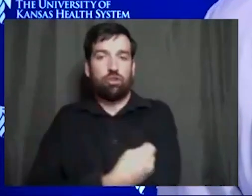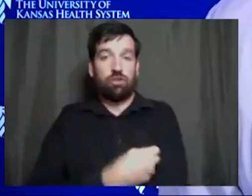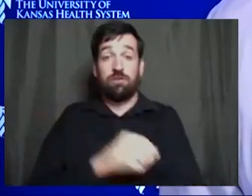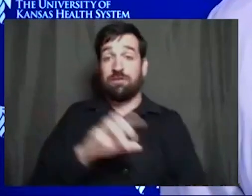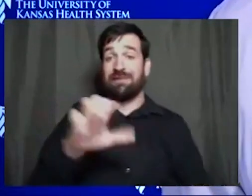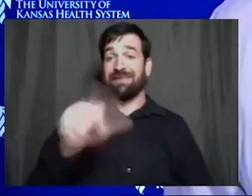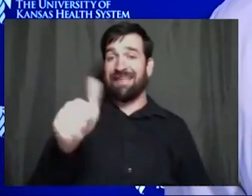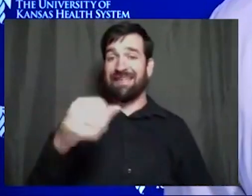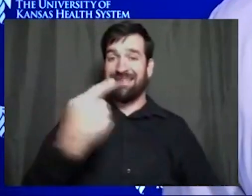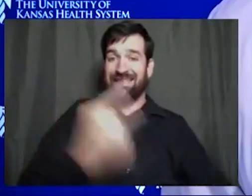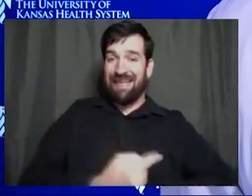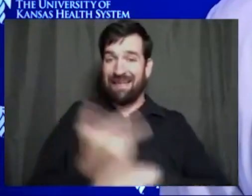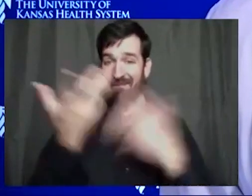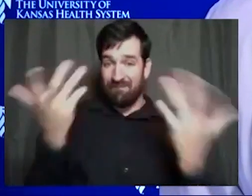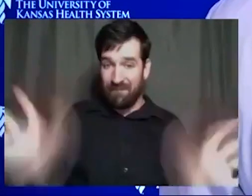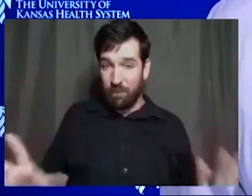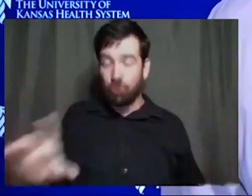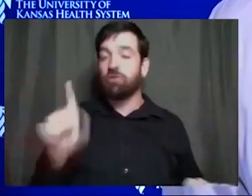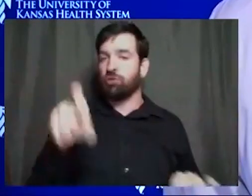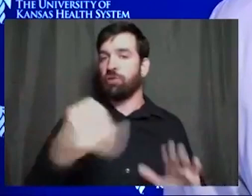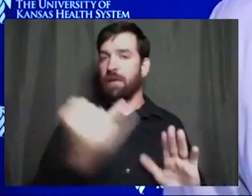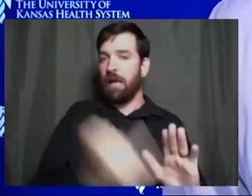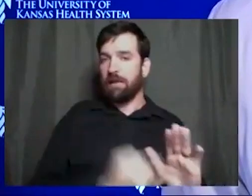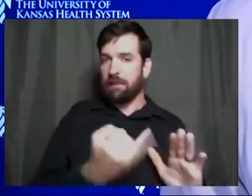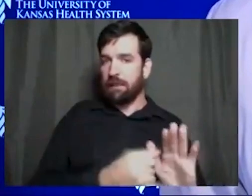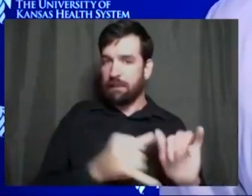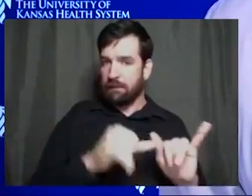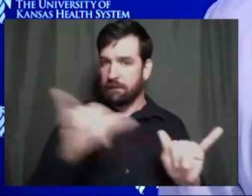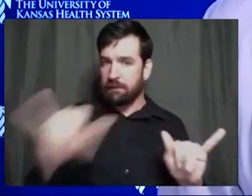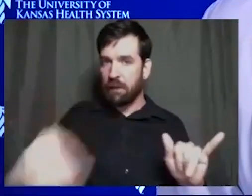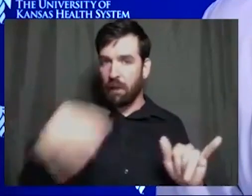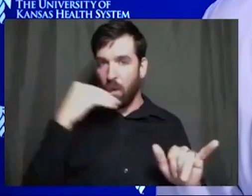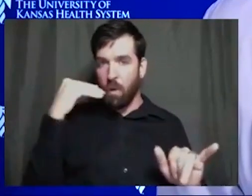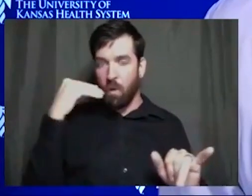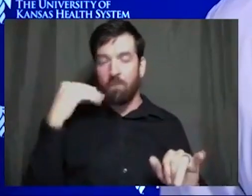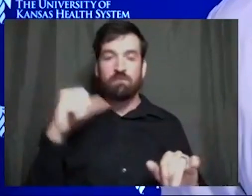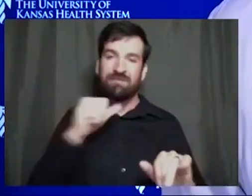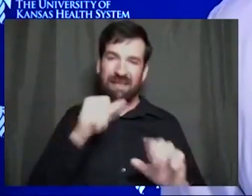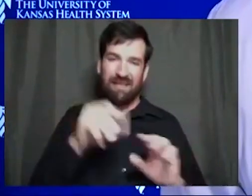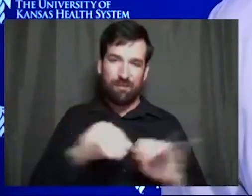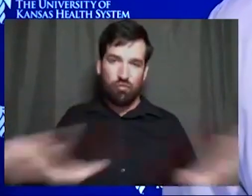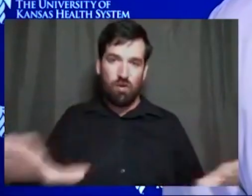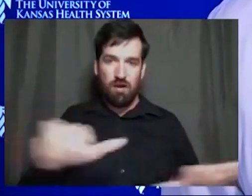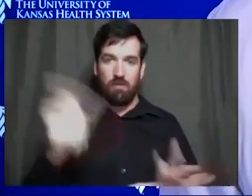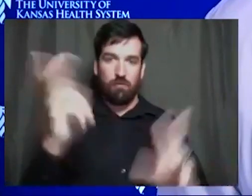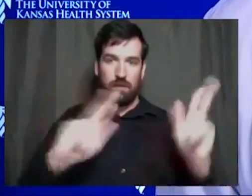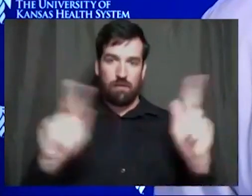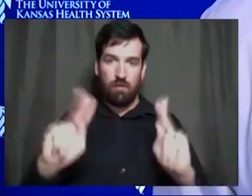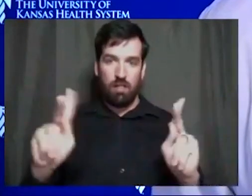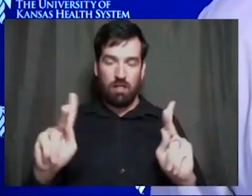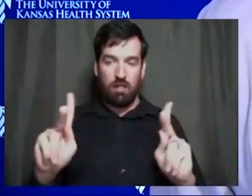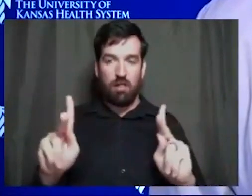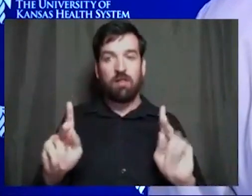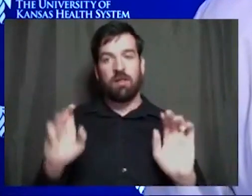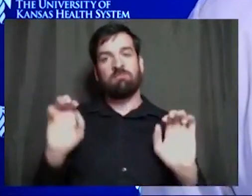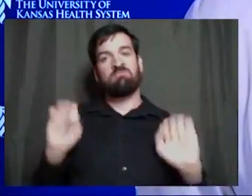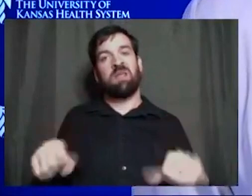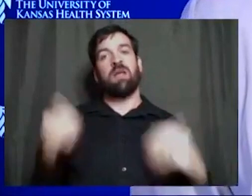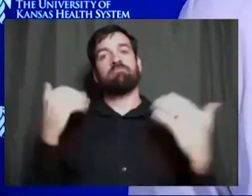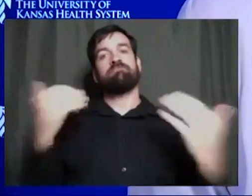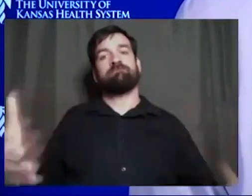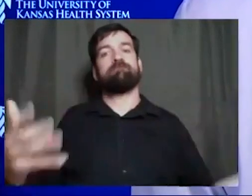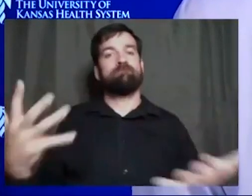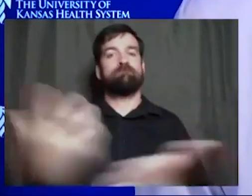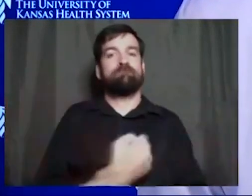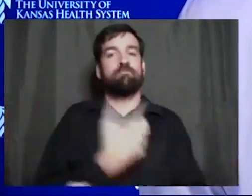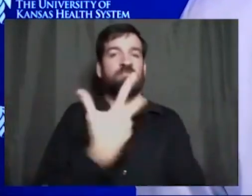where you should be isolated at home so as to not spread it to other people in the community, you can go ahead and get vaccinated. So,